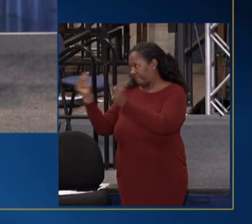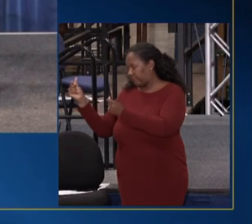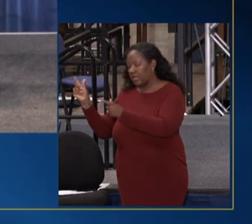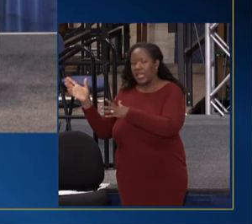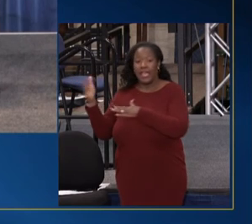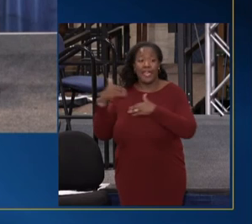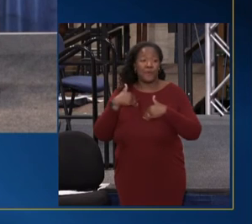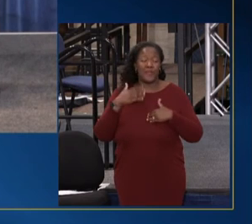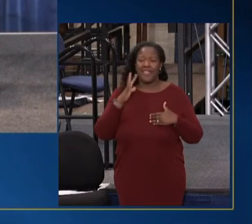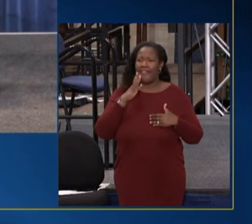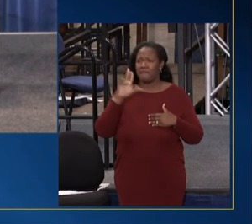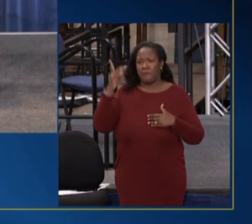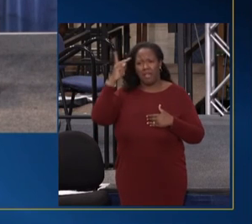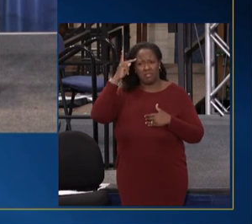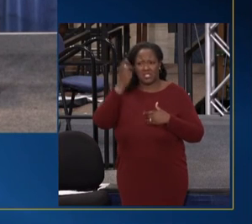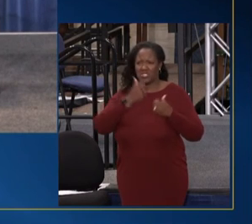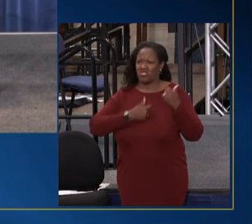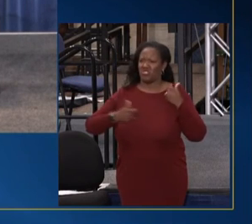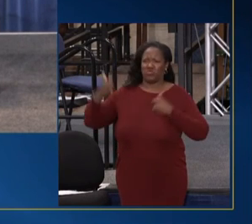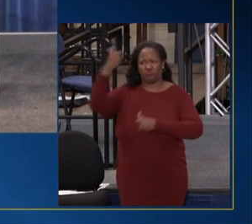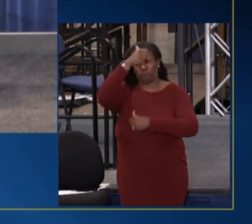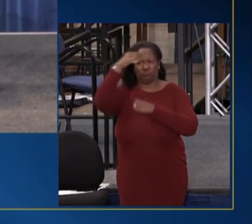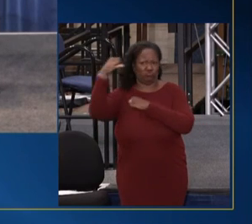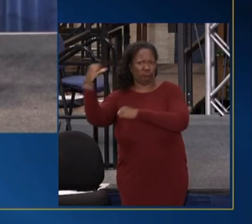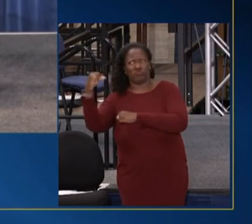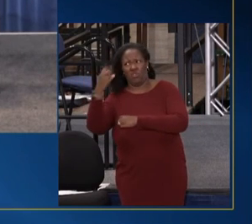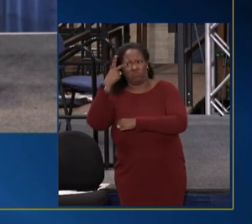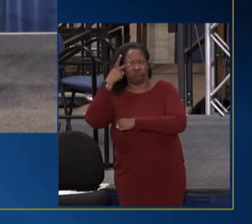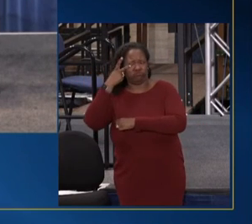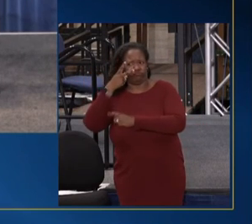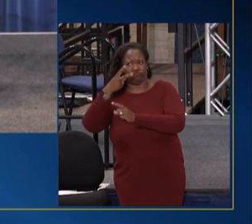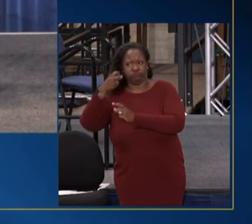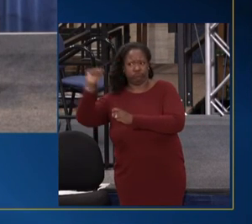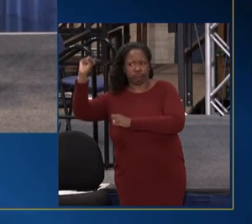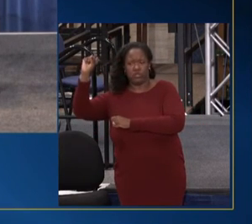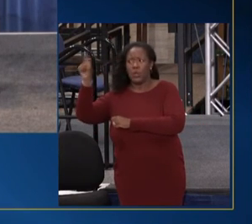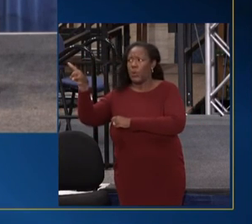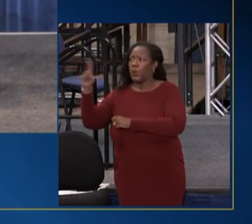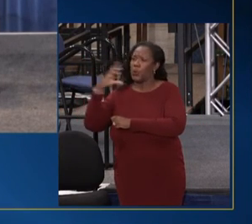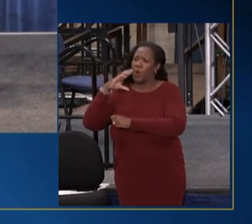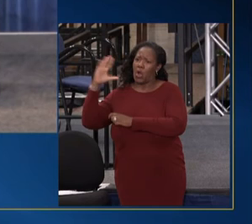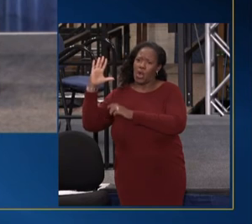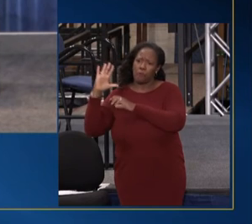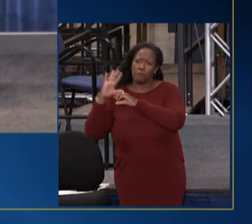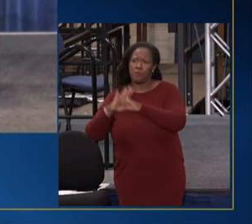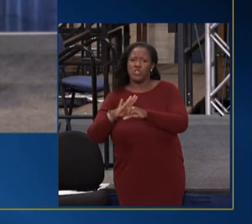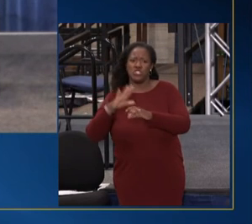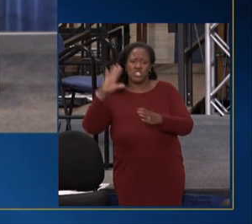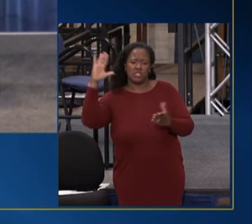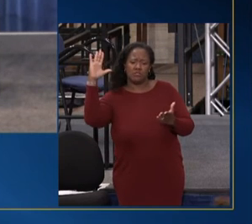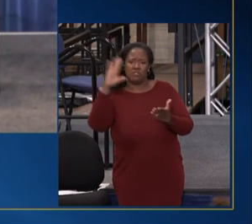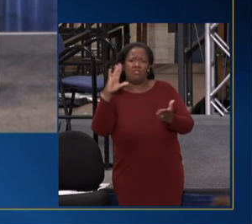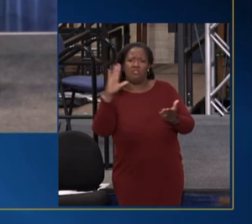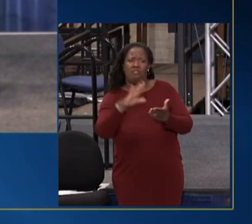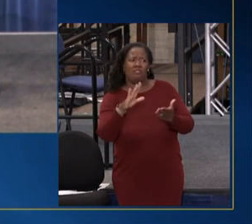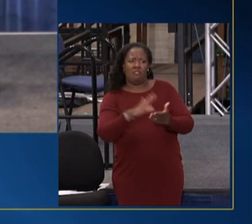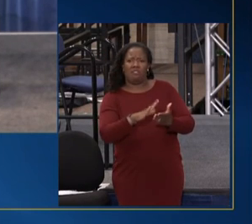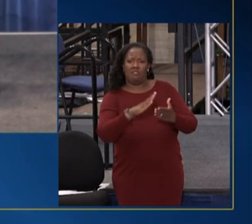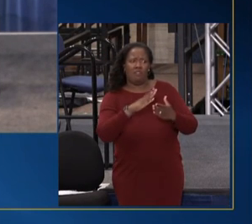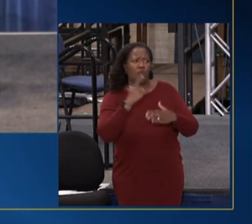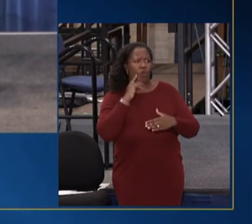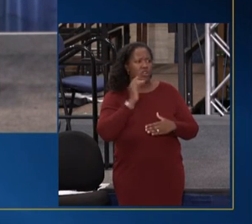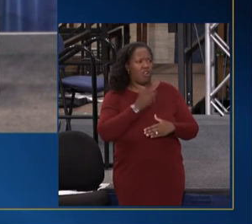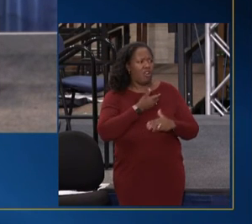extremist politicians really across the country who are pushing restrictions on our access to abortion care, we're seeing